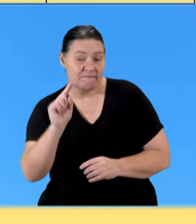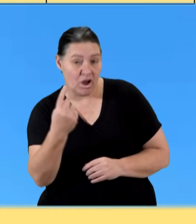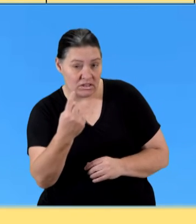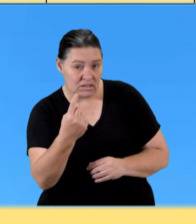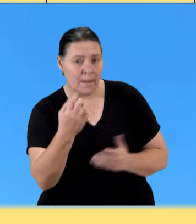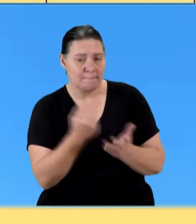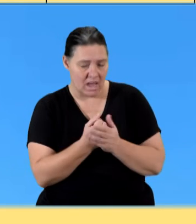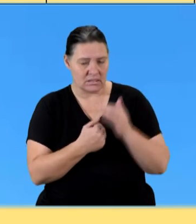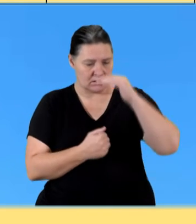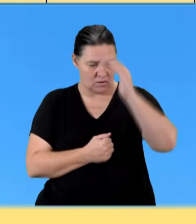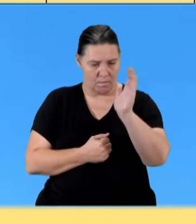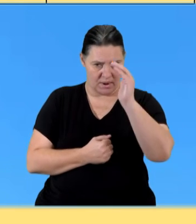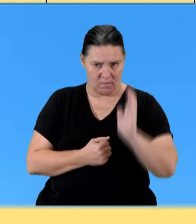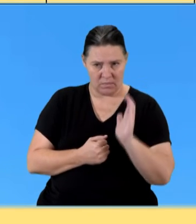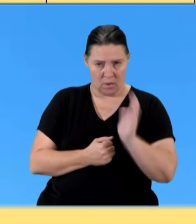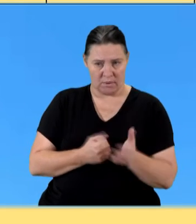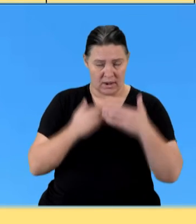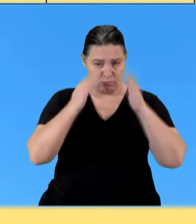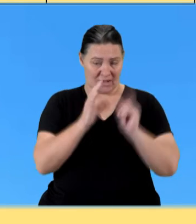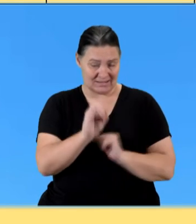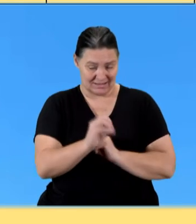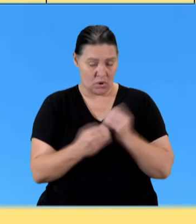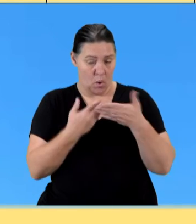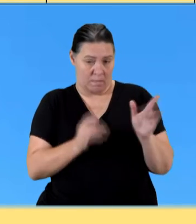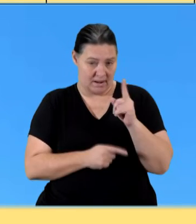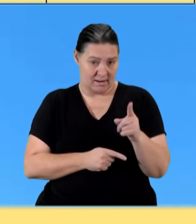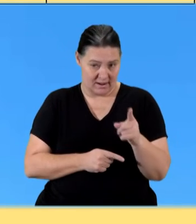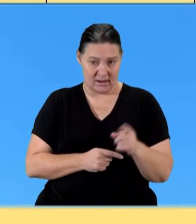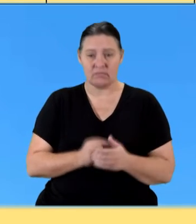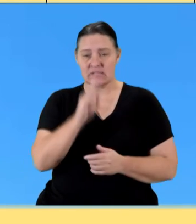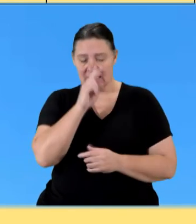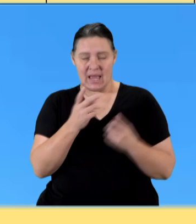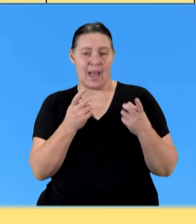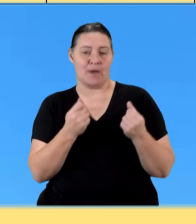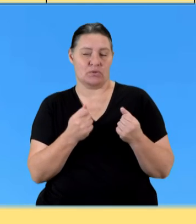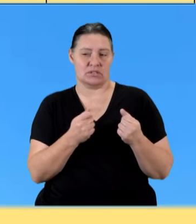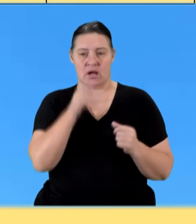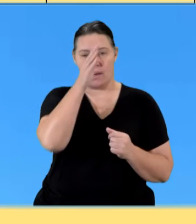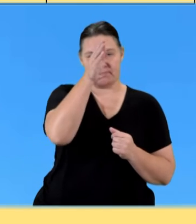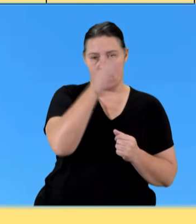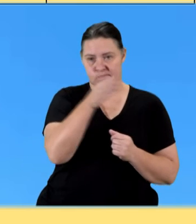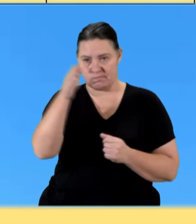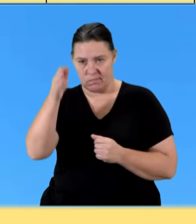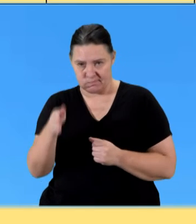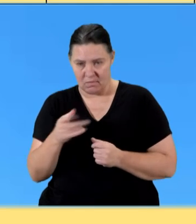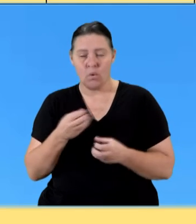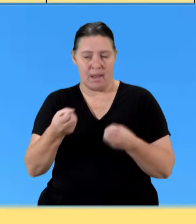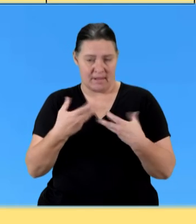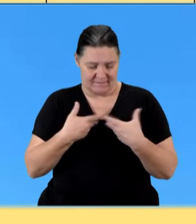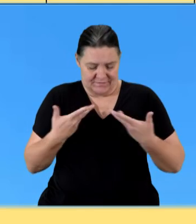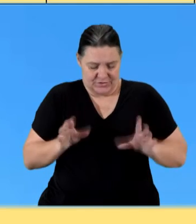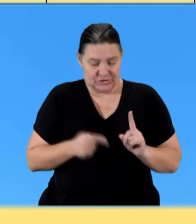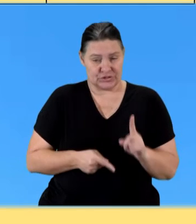thing is to open brackets. As you see, I've opened my brackets already with the amounts that I was